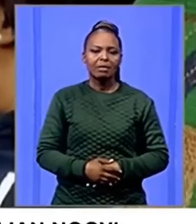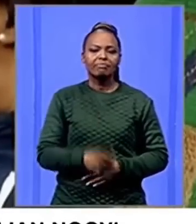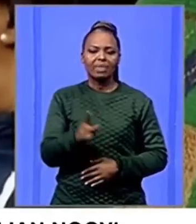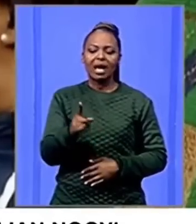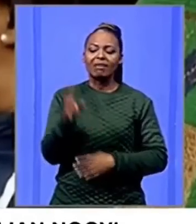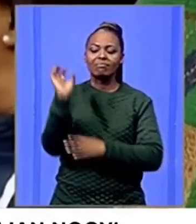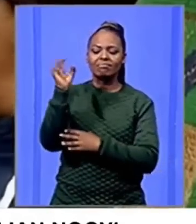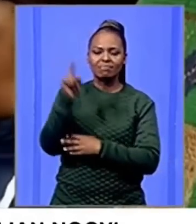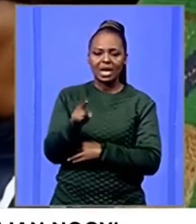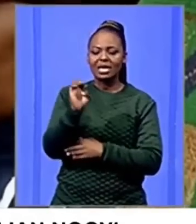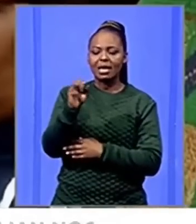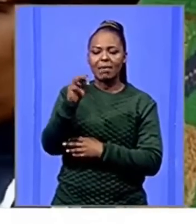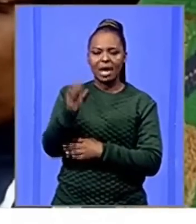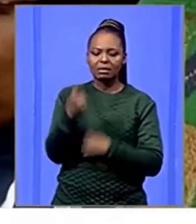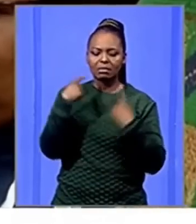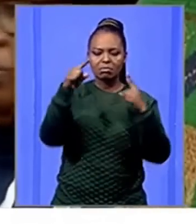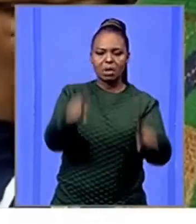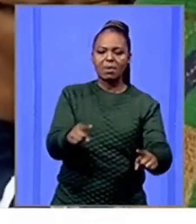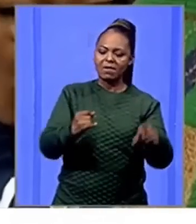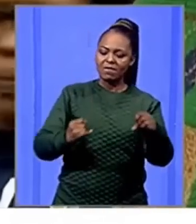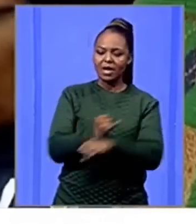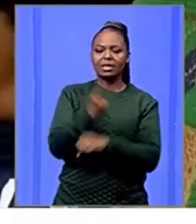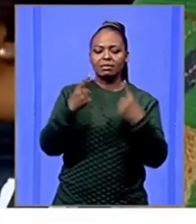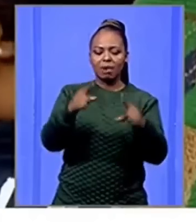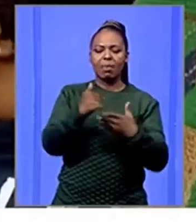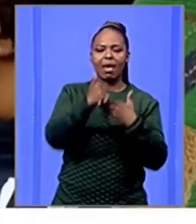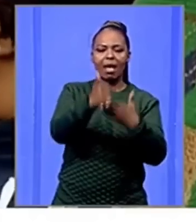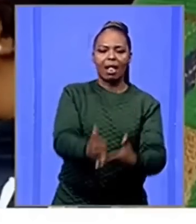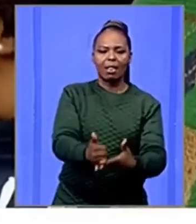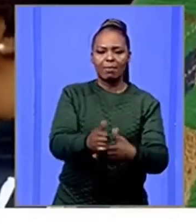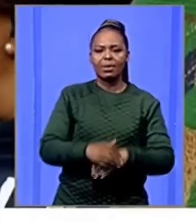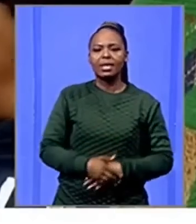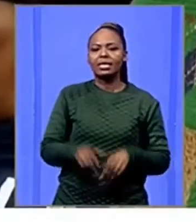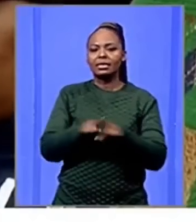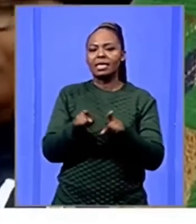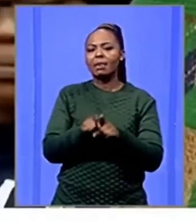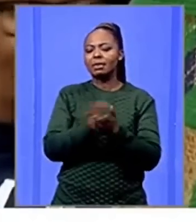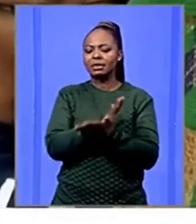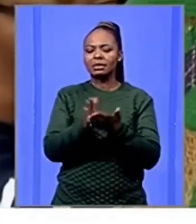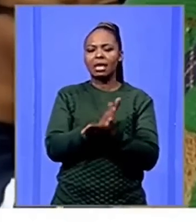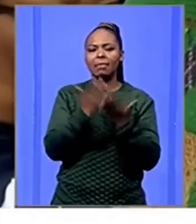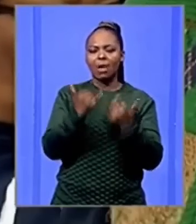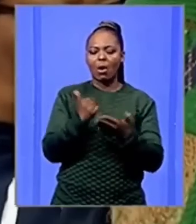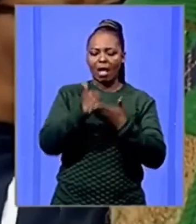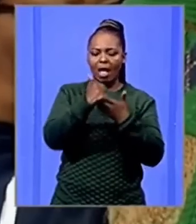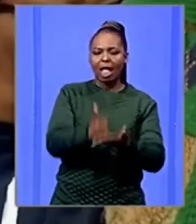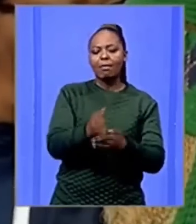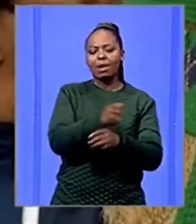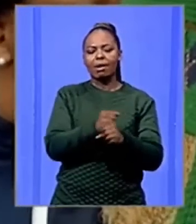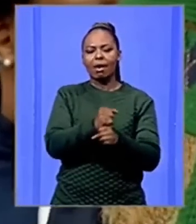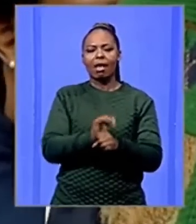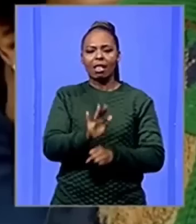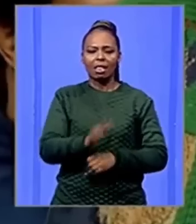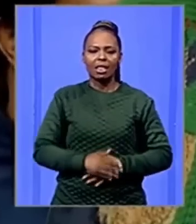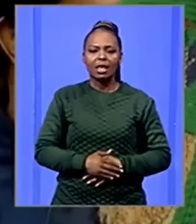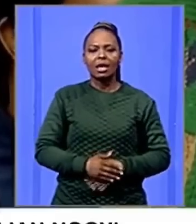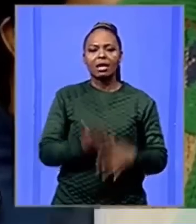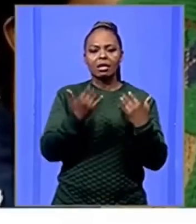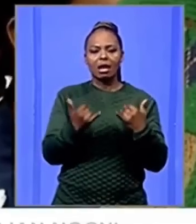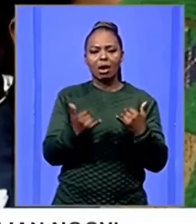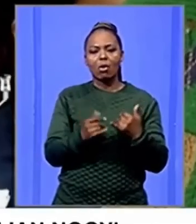the scene to provide immediate assistance and medical aid to the victims. A total of 41 casualties were reported in connection